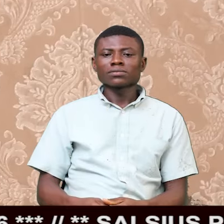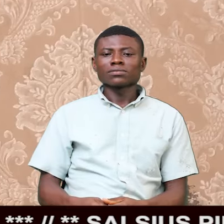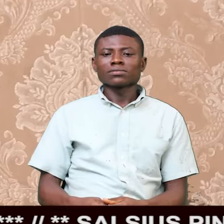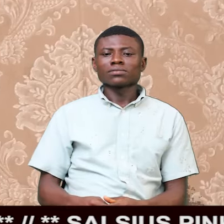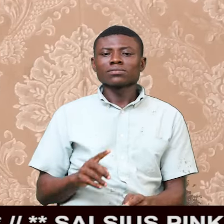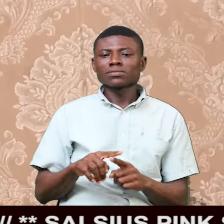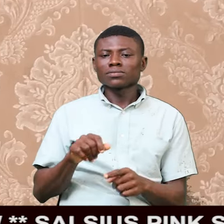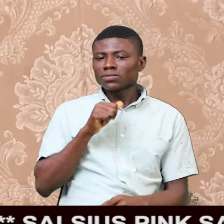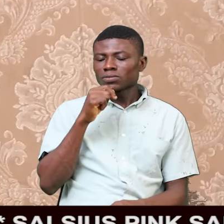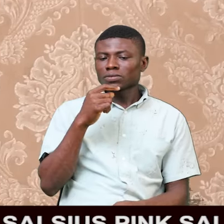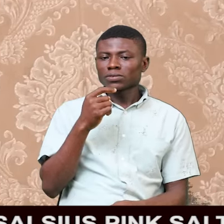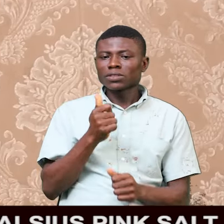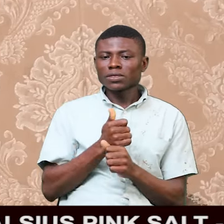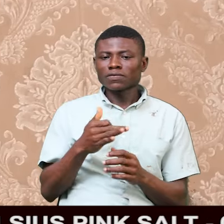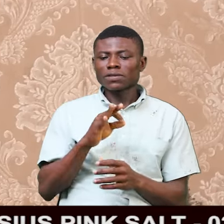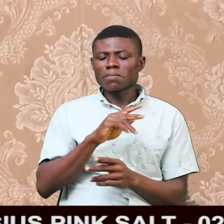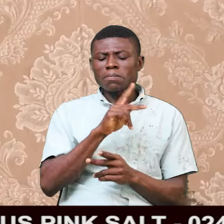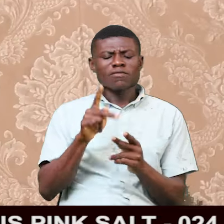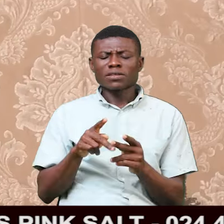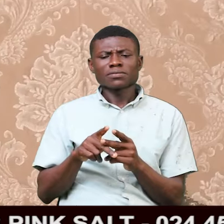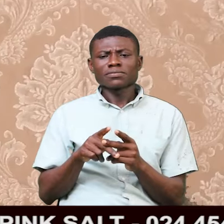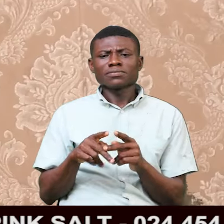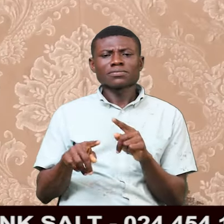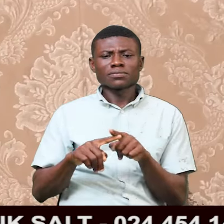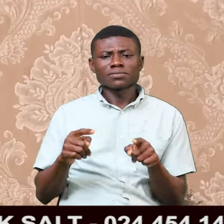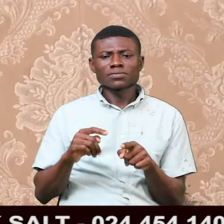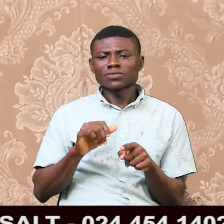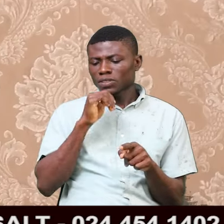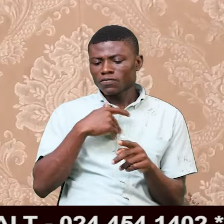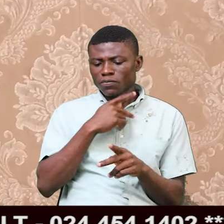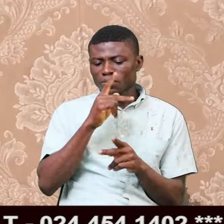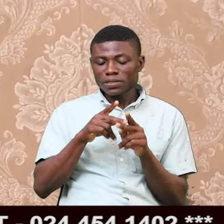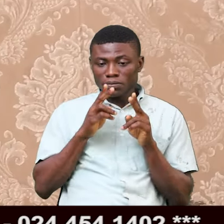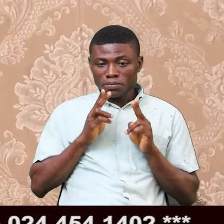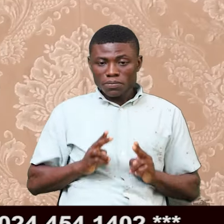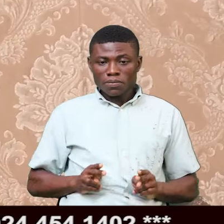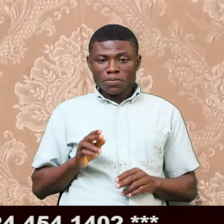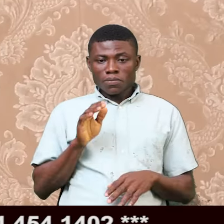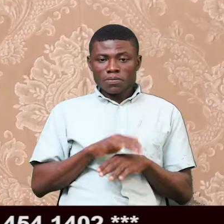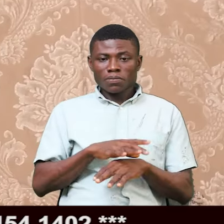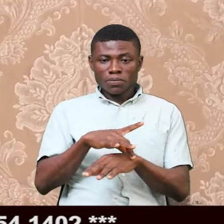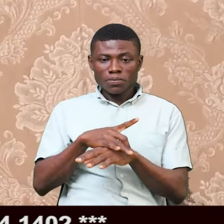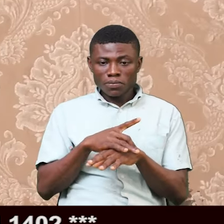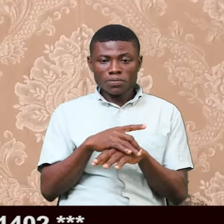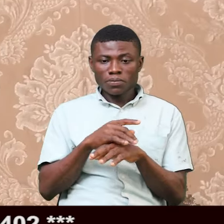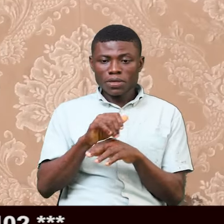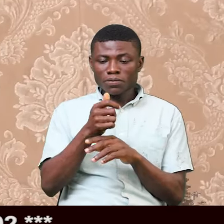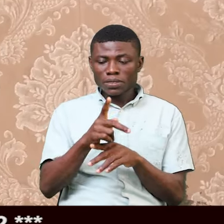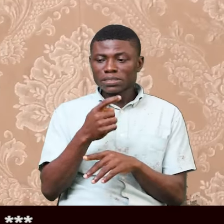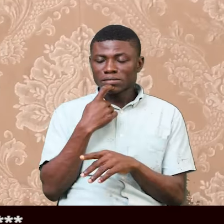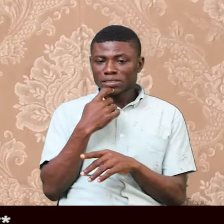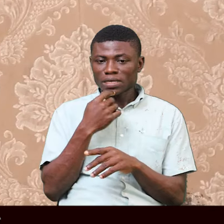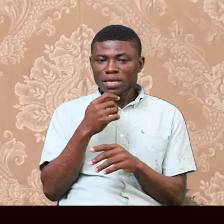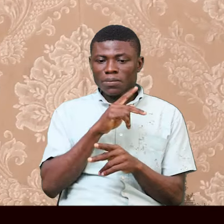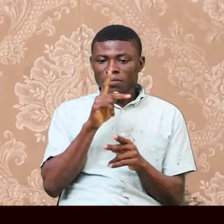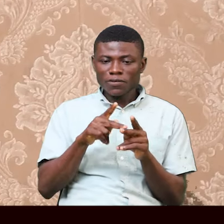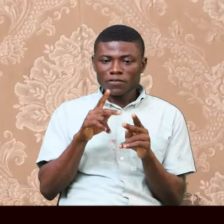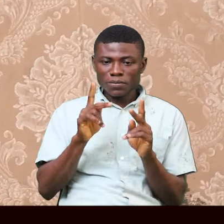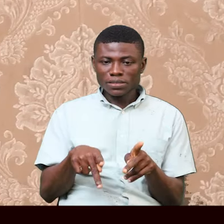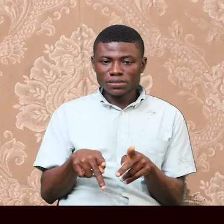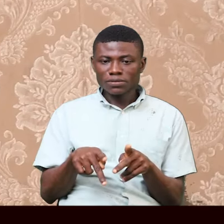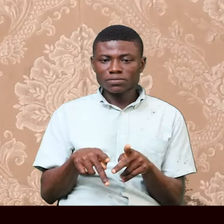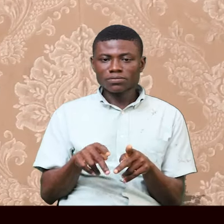not be said, BBI is perfect. There is no perfect human being anywhere. Be your back, I just say.